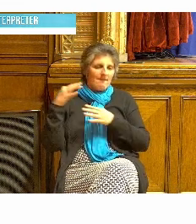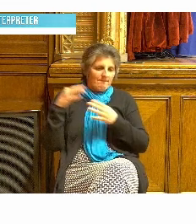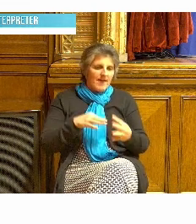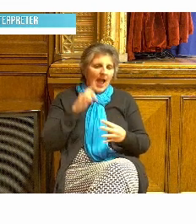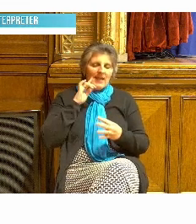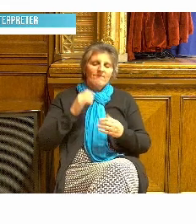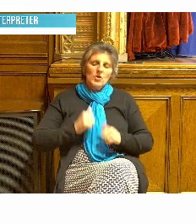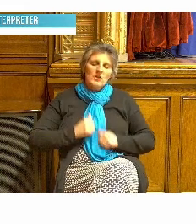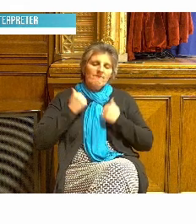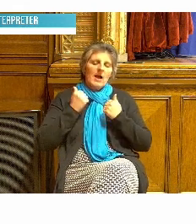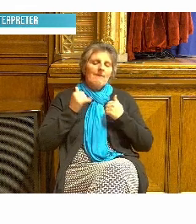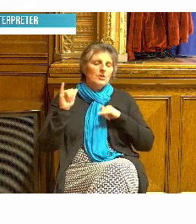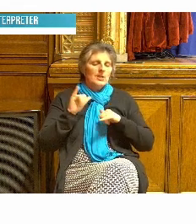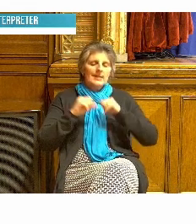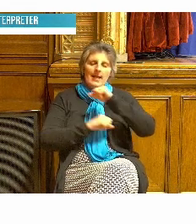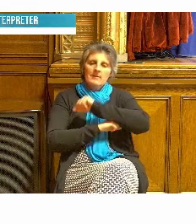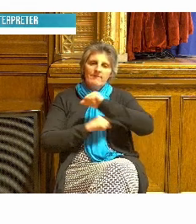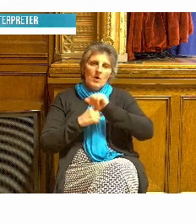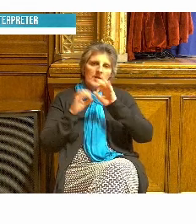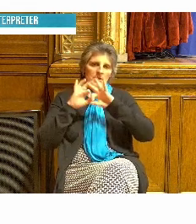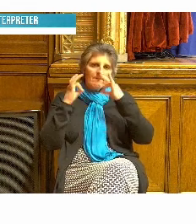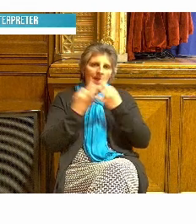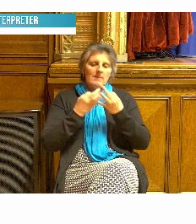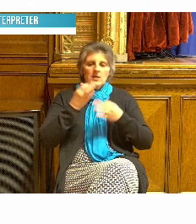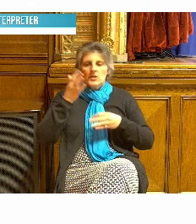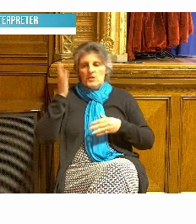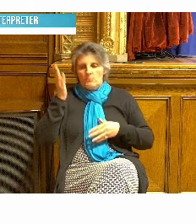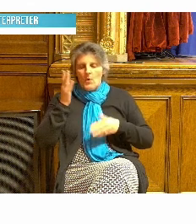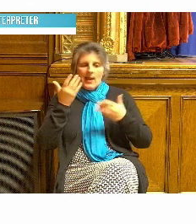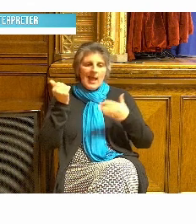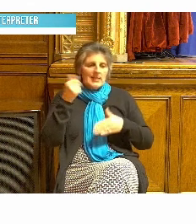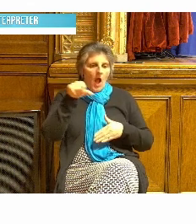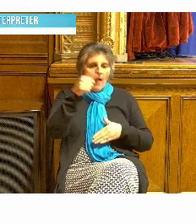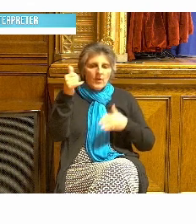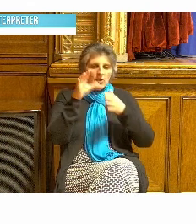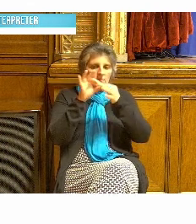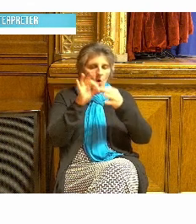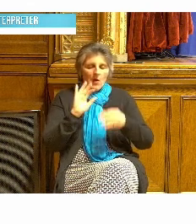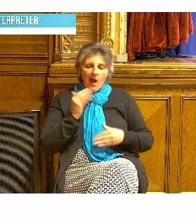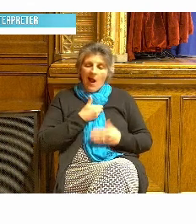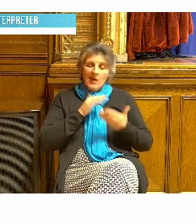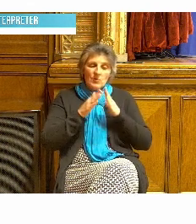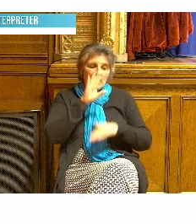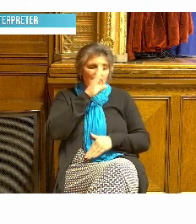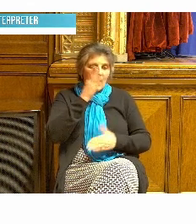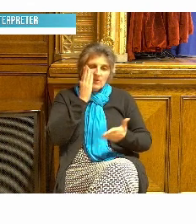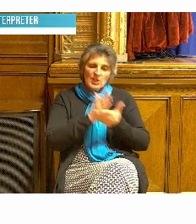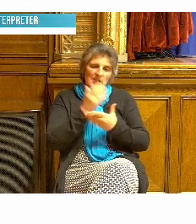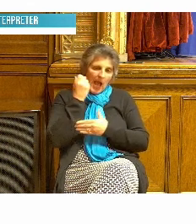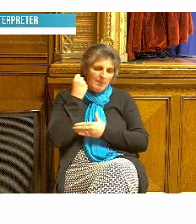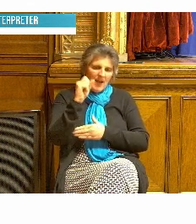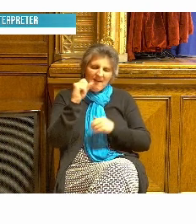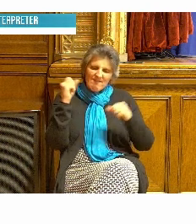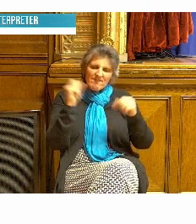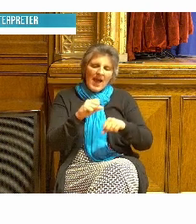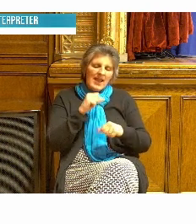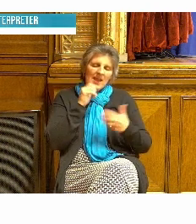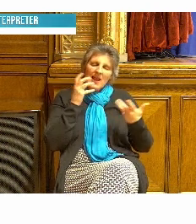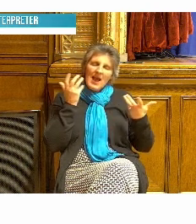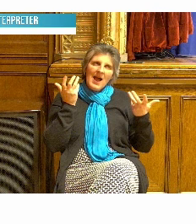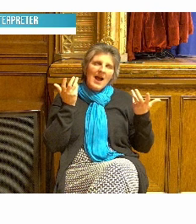survival." So just as the foundational families spoke, and just as everyone spoke, our communities have never stopped fighting, and I don't want to